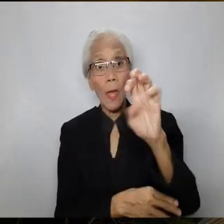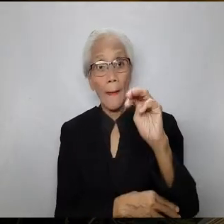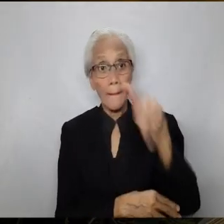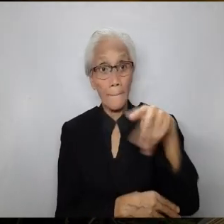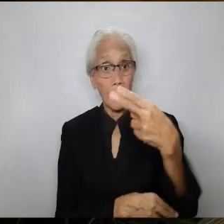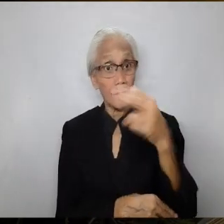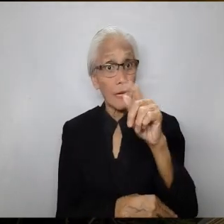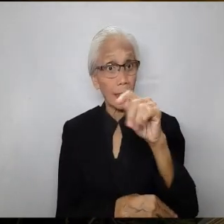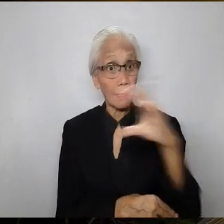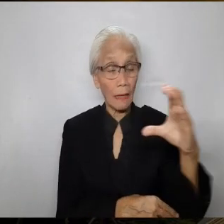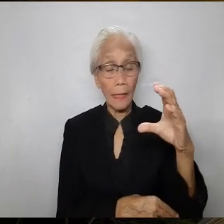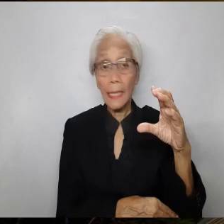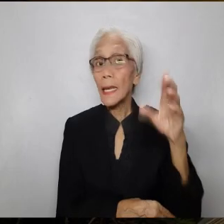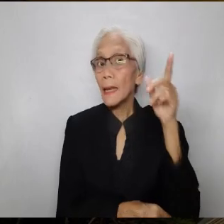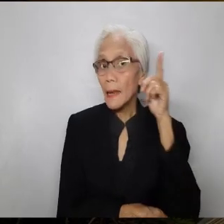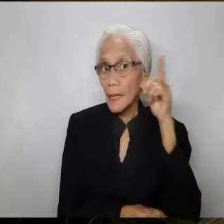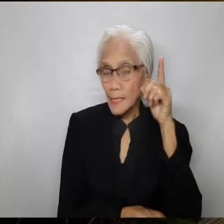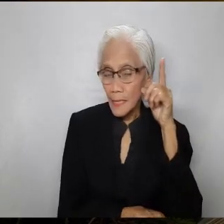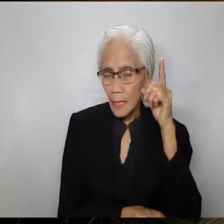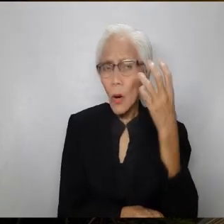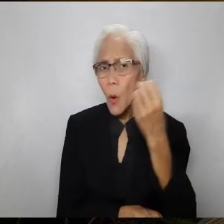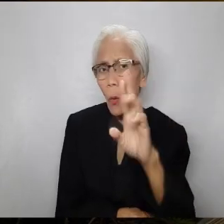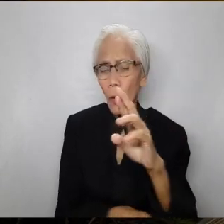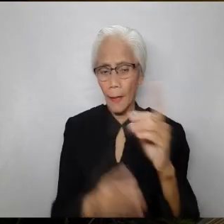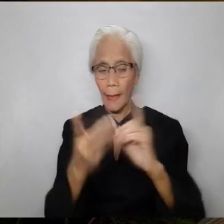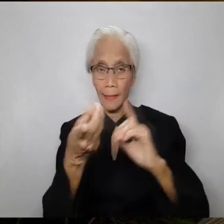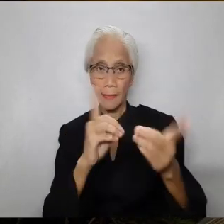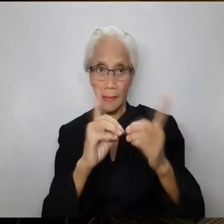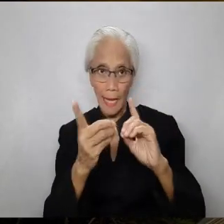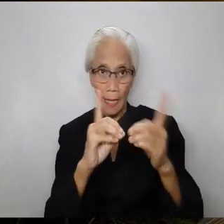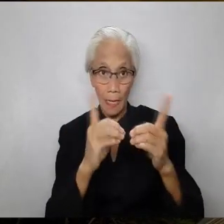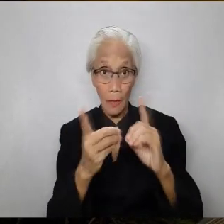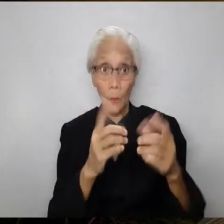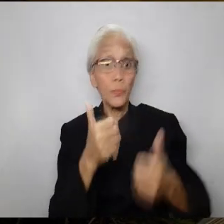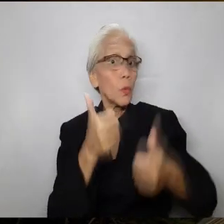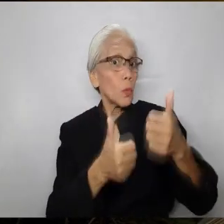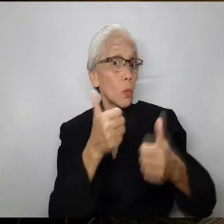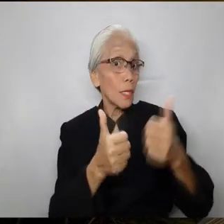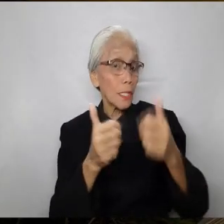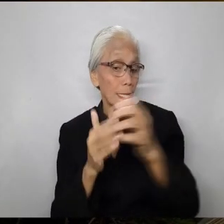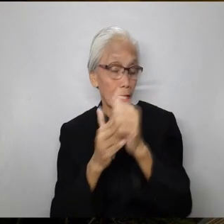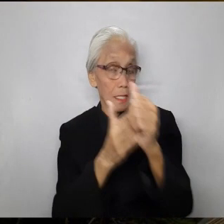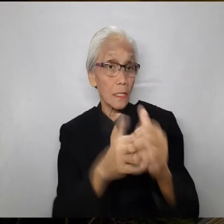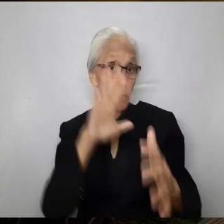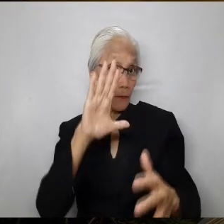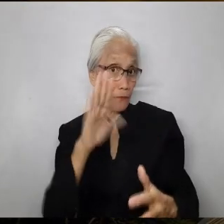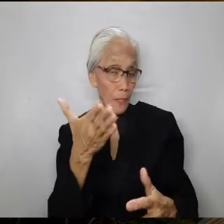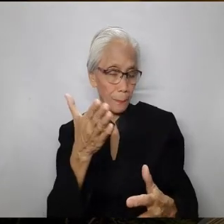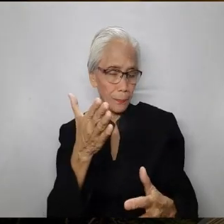lead to emphatic listening to one another, or the dialogue